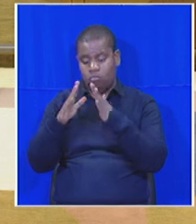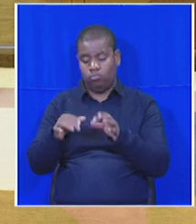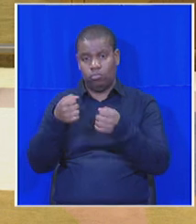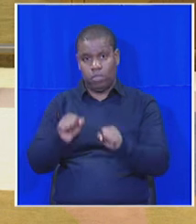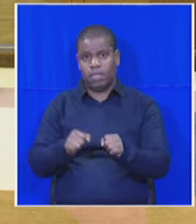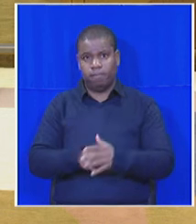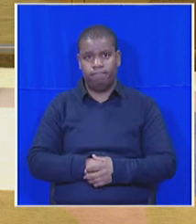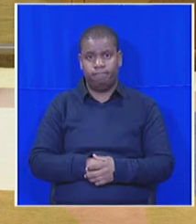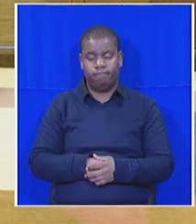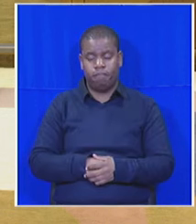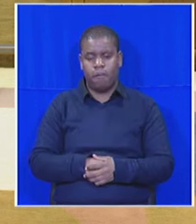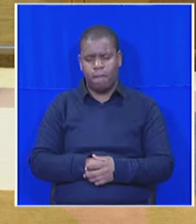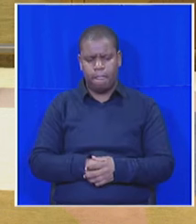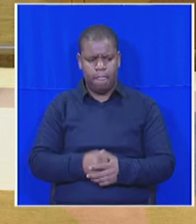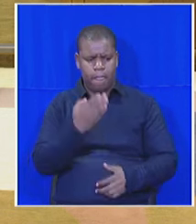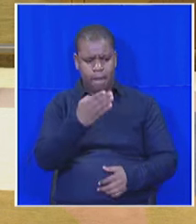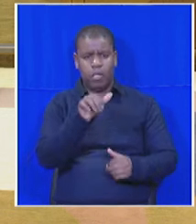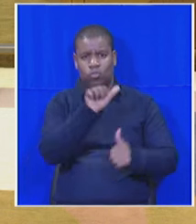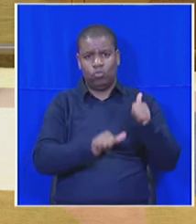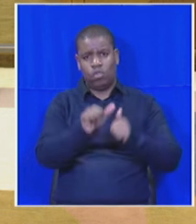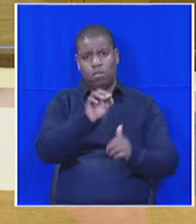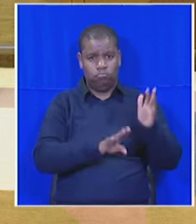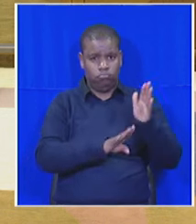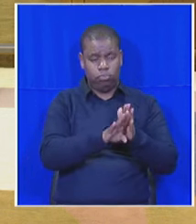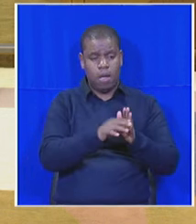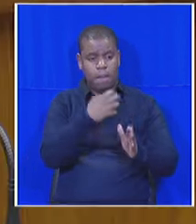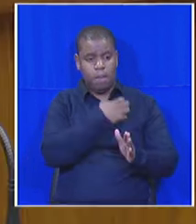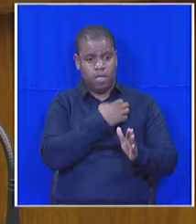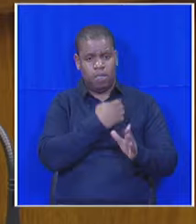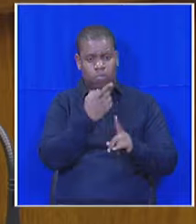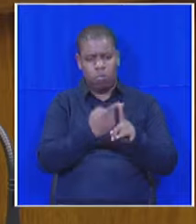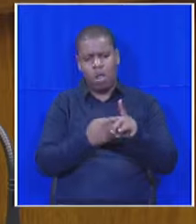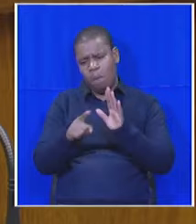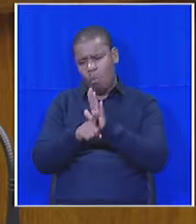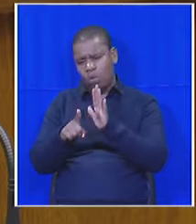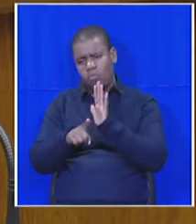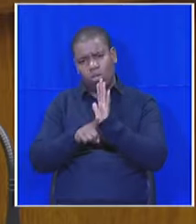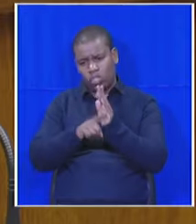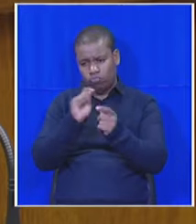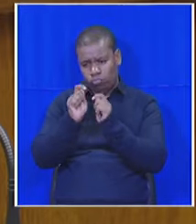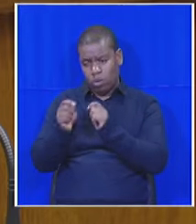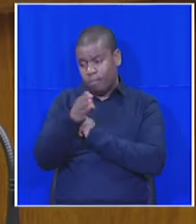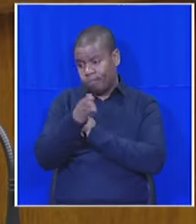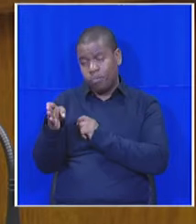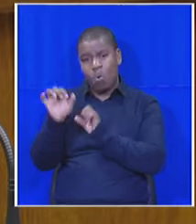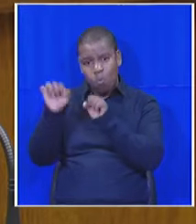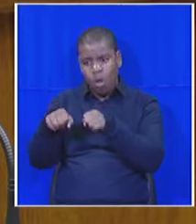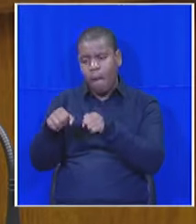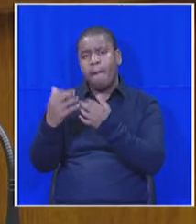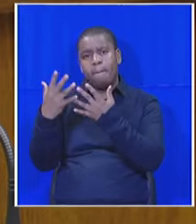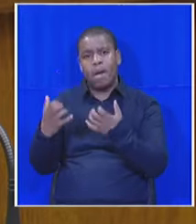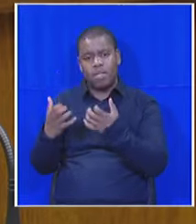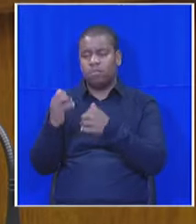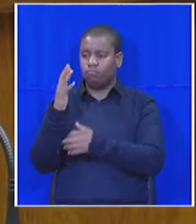Chairperson. Despite the Minister of Social Development trying to put a positive spin on matters that her department is seized with during her budget vote